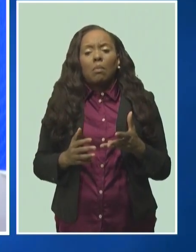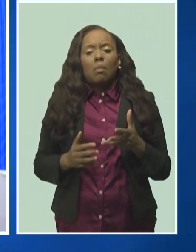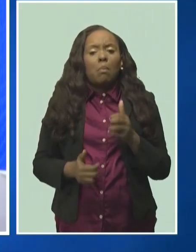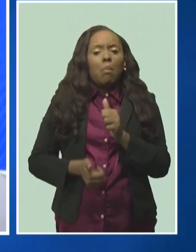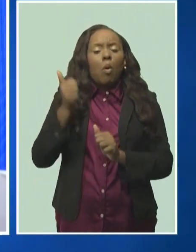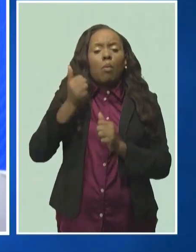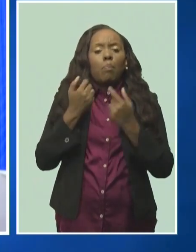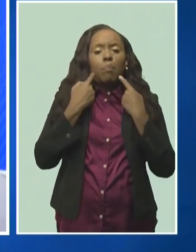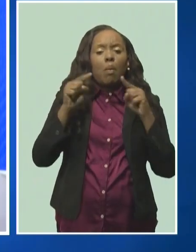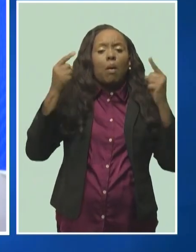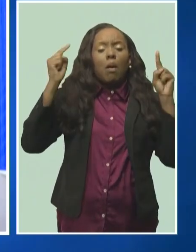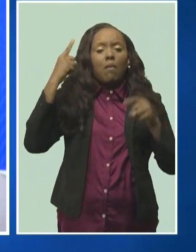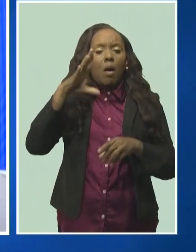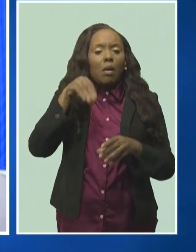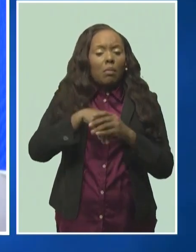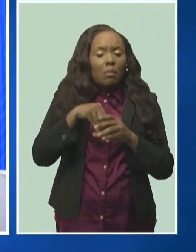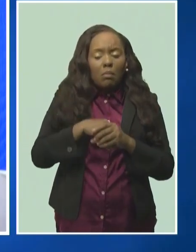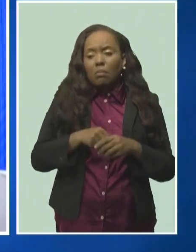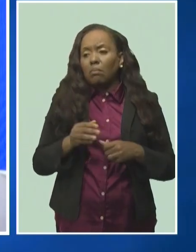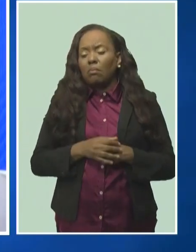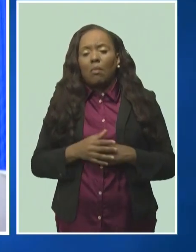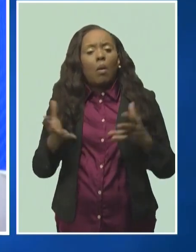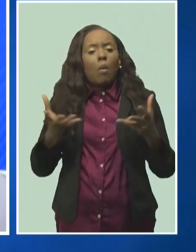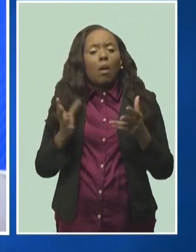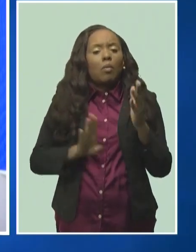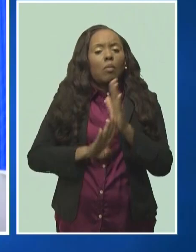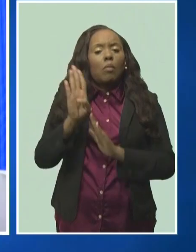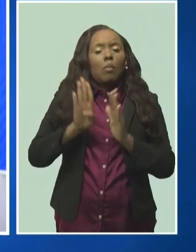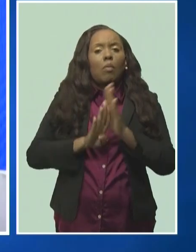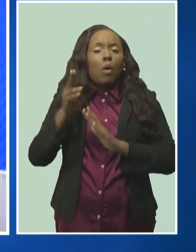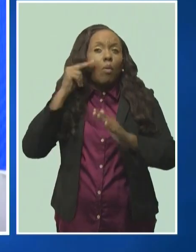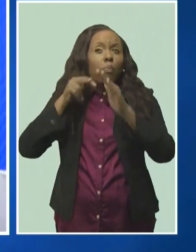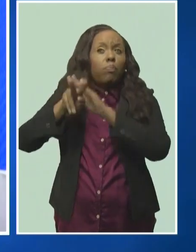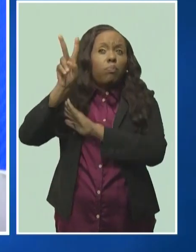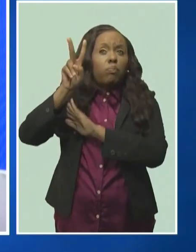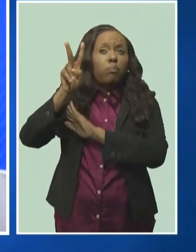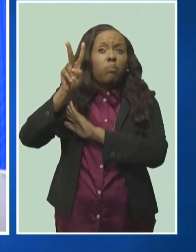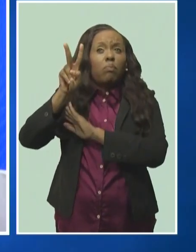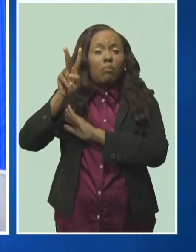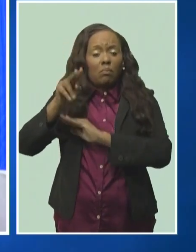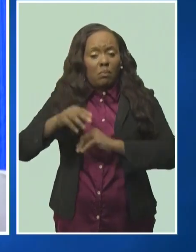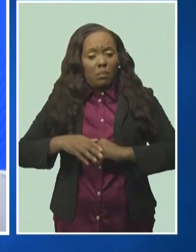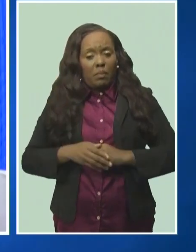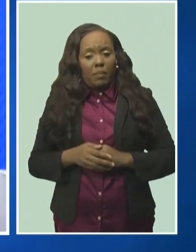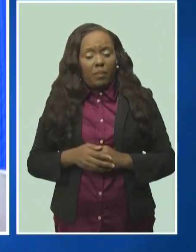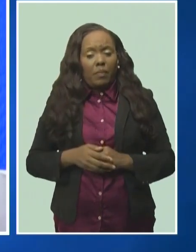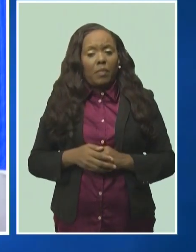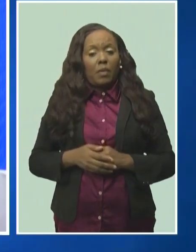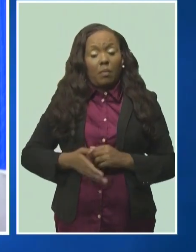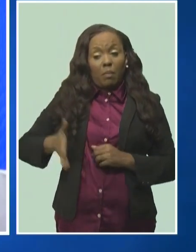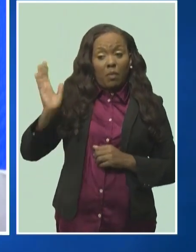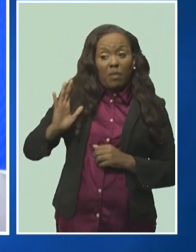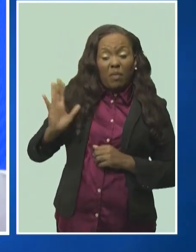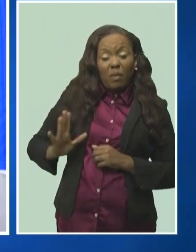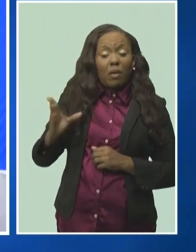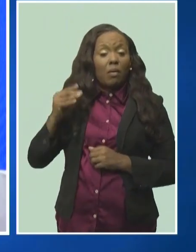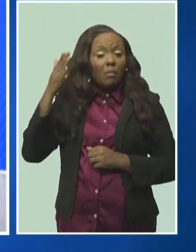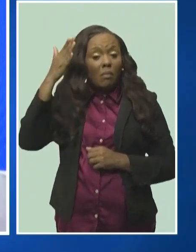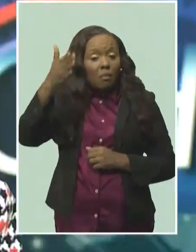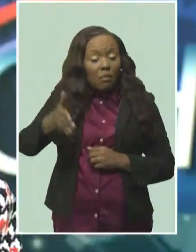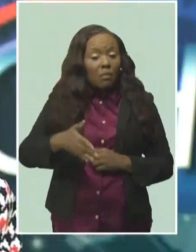our achievements and growth trajectory over the past few years and into the